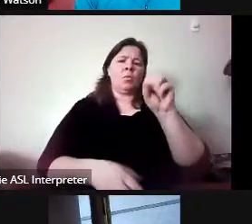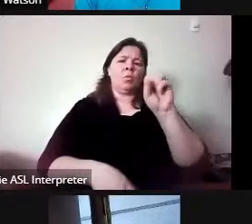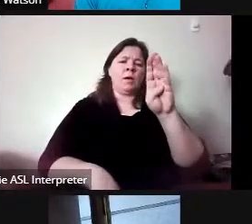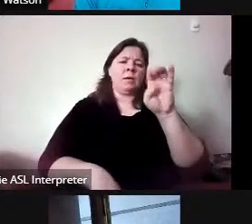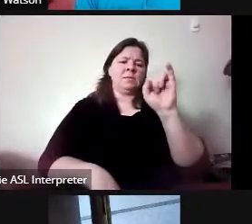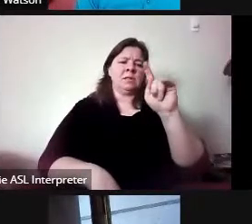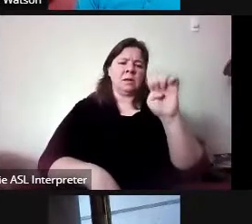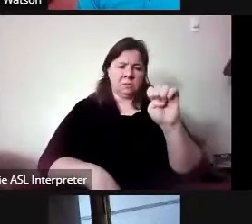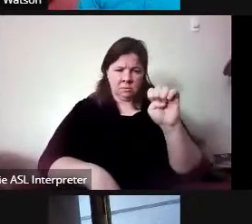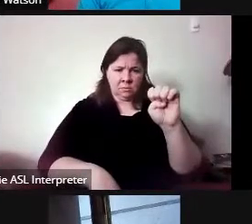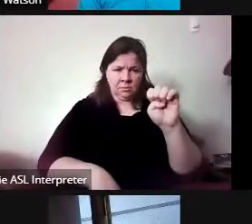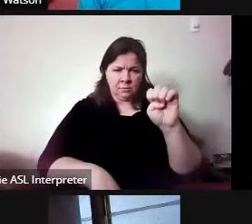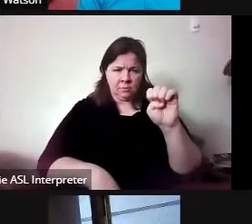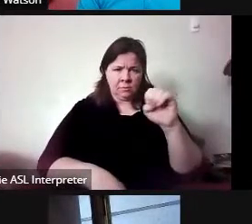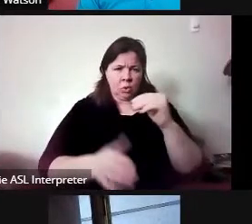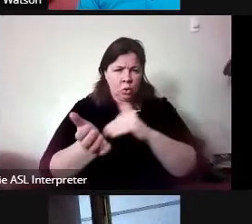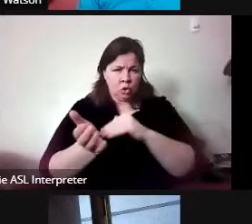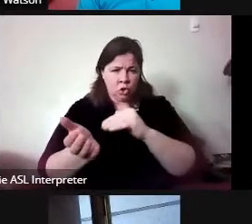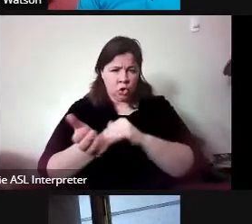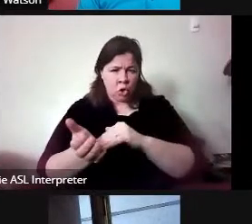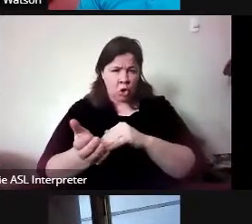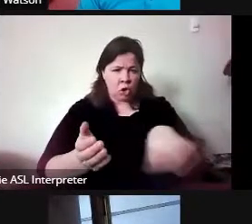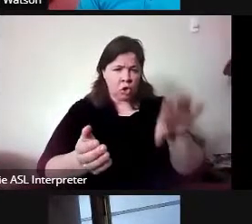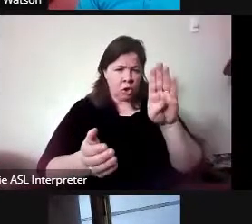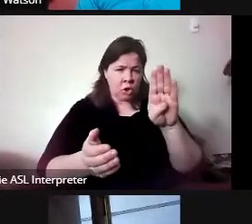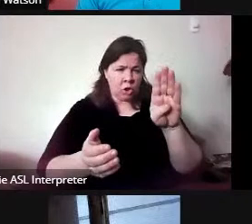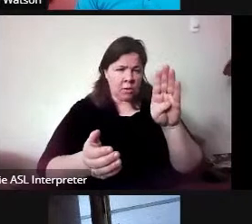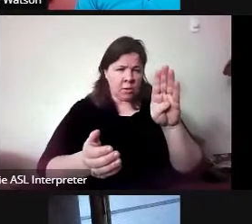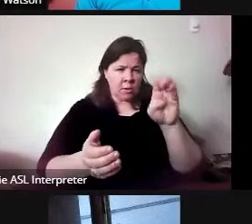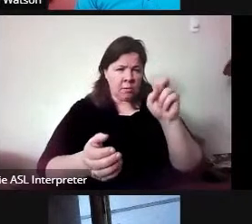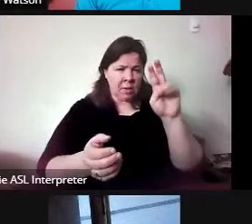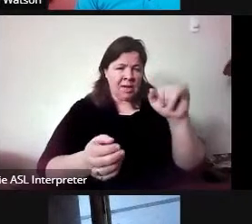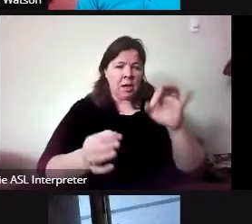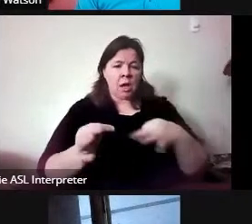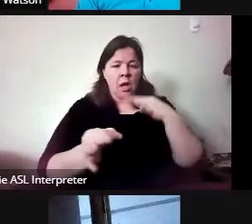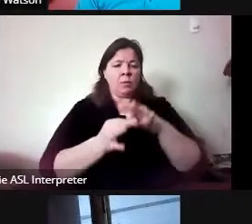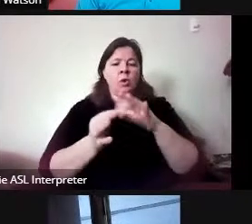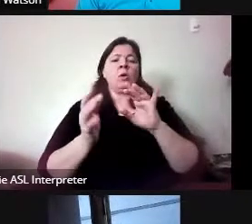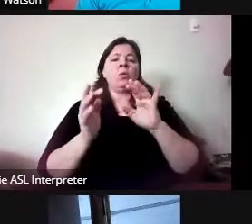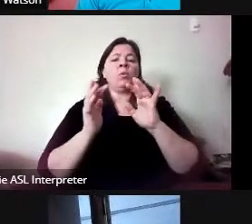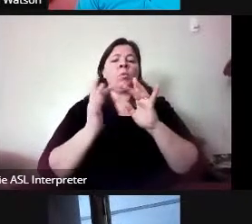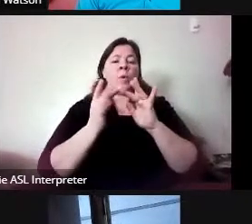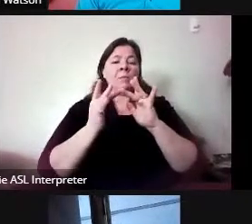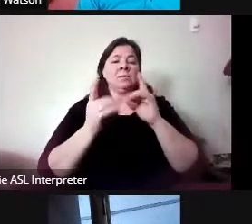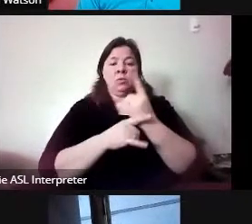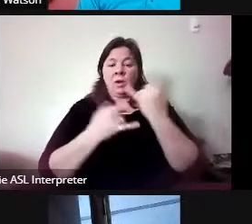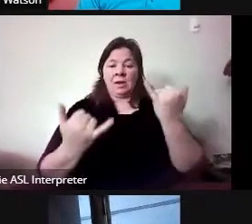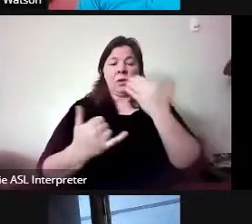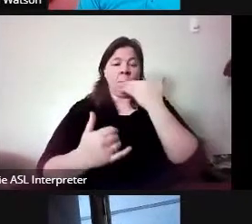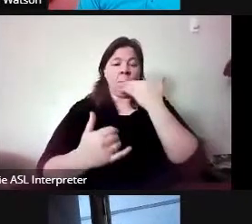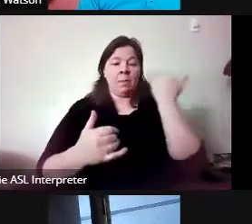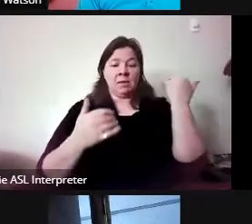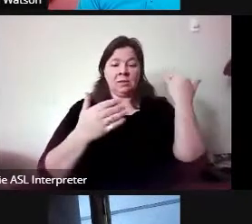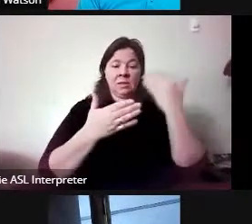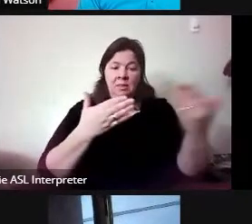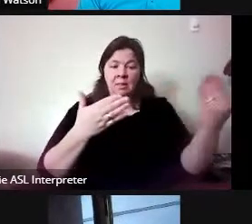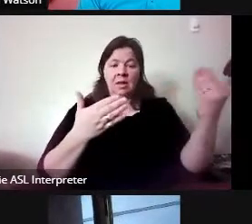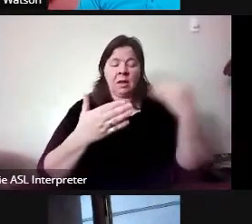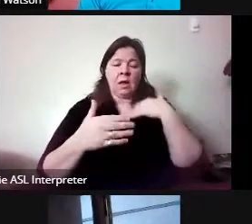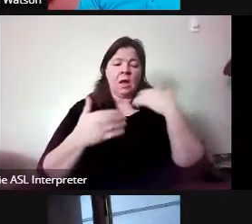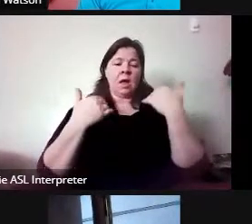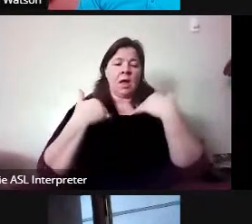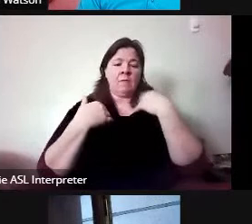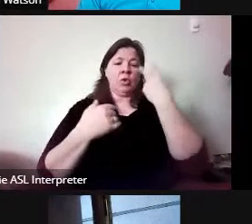Yes, Dr. Benny, they are busy with maintenance and upgrading of the website, but the best thing to do, I actually had